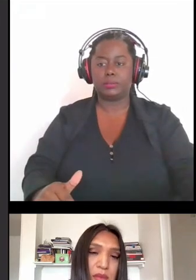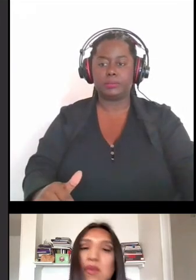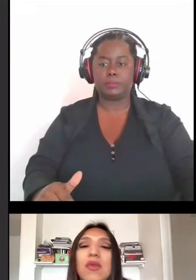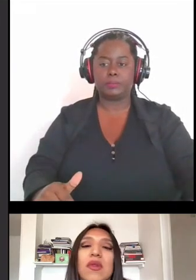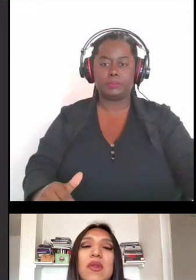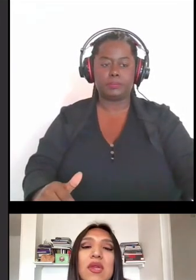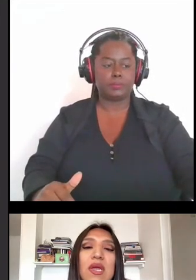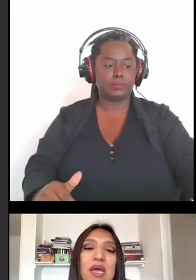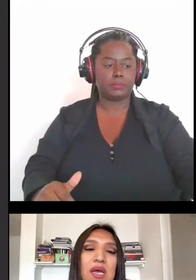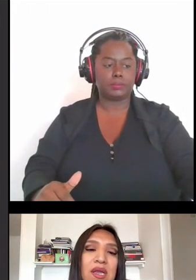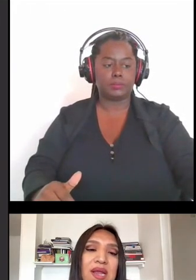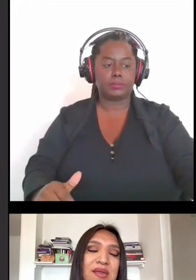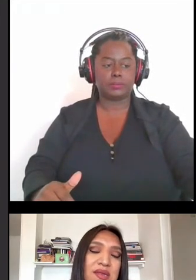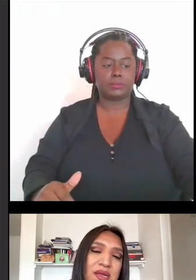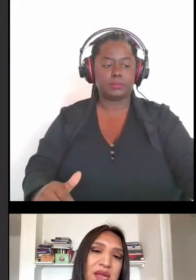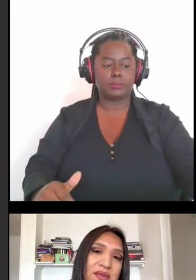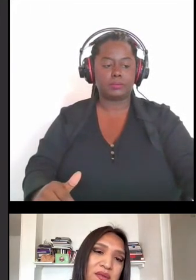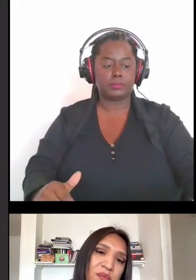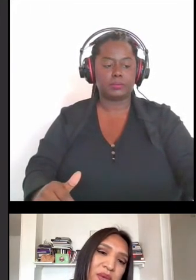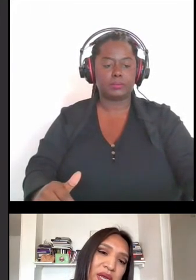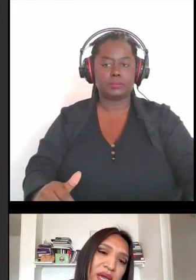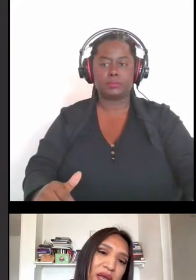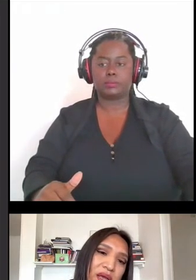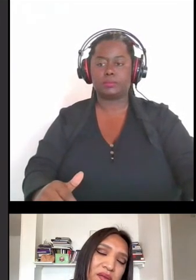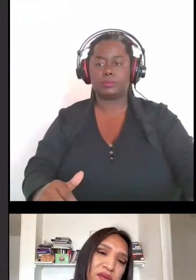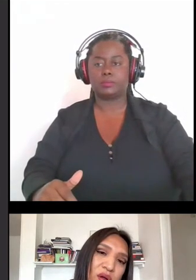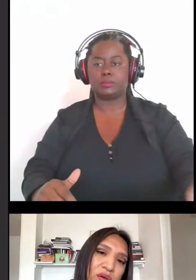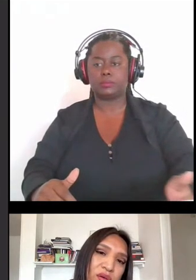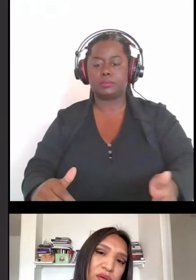so let's move to the other images on